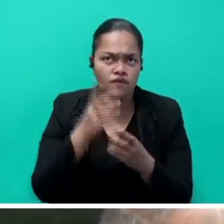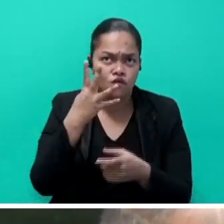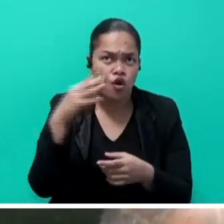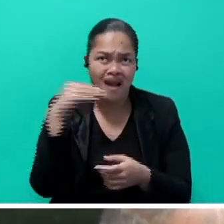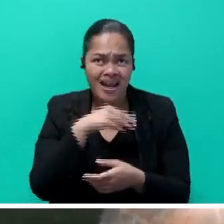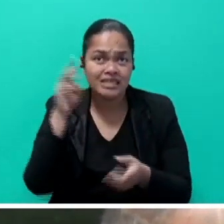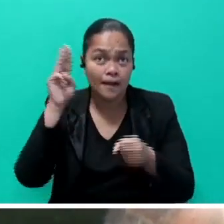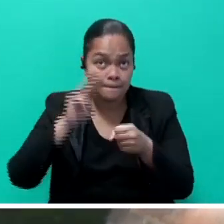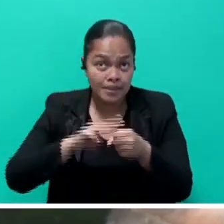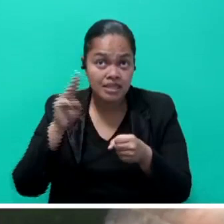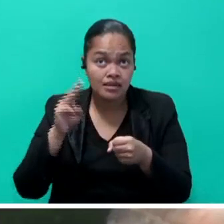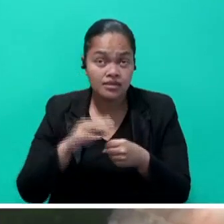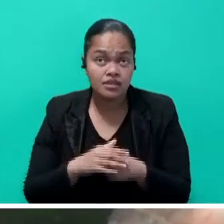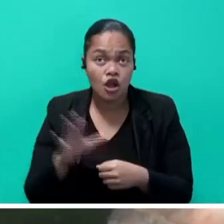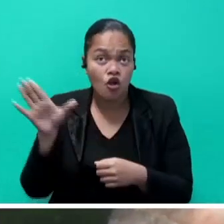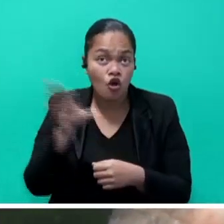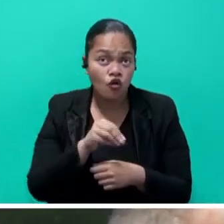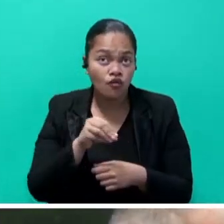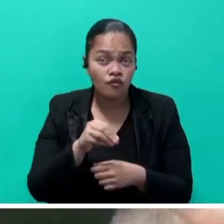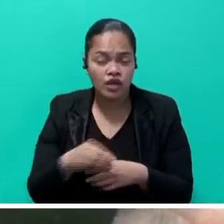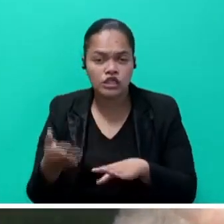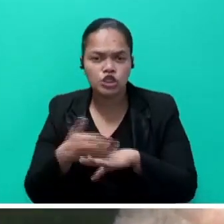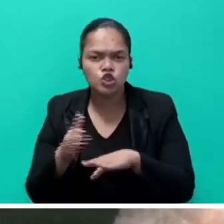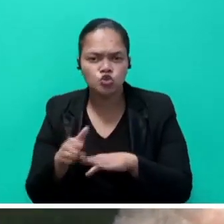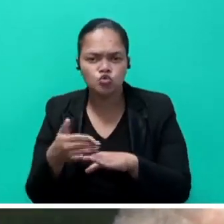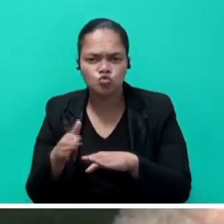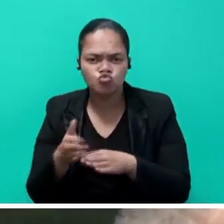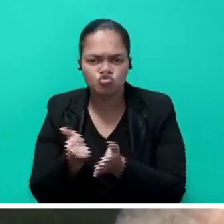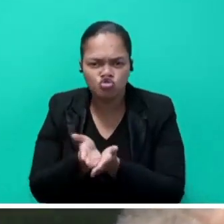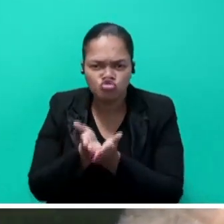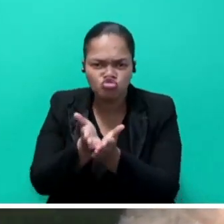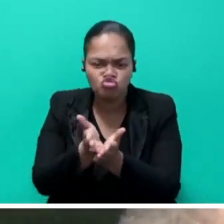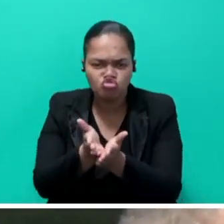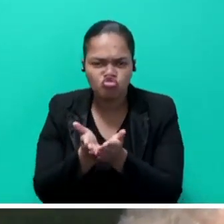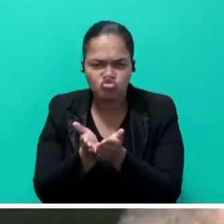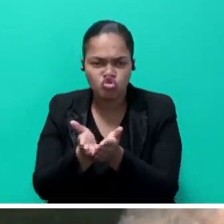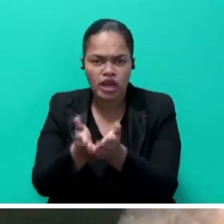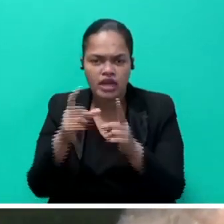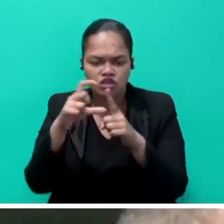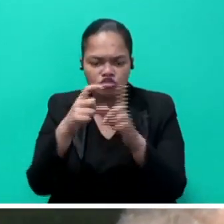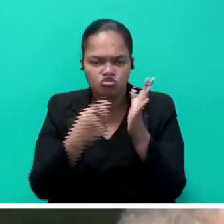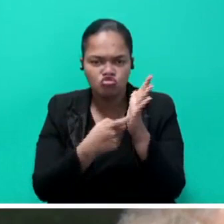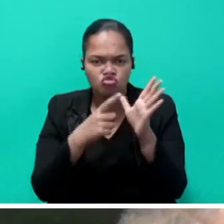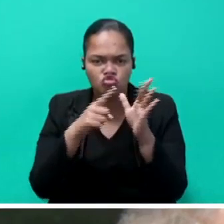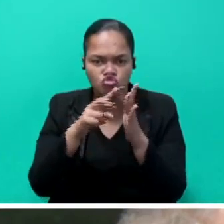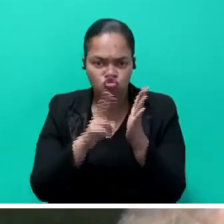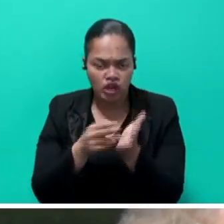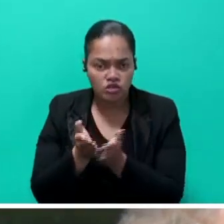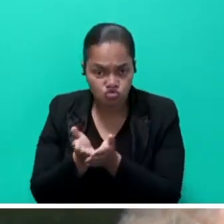meters of new drains were excavated in the western division with